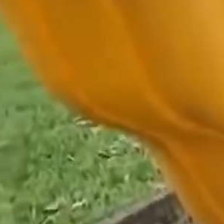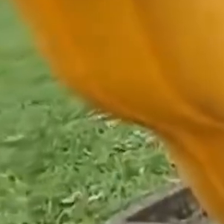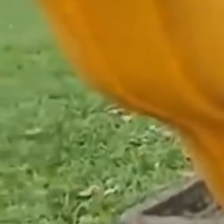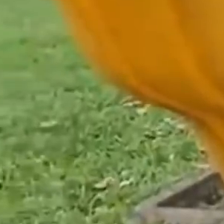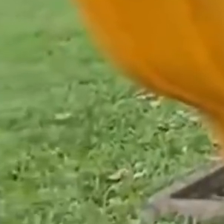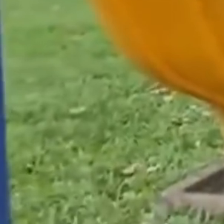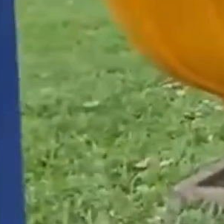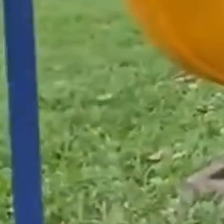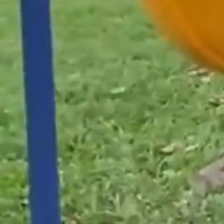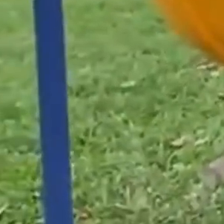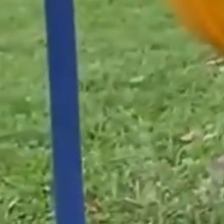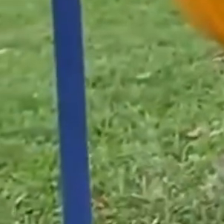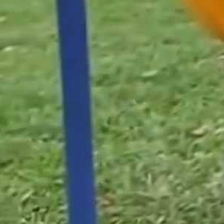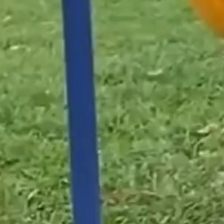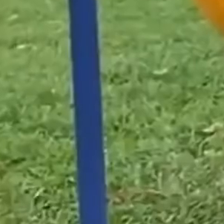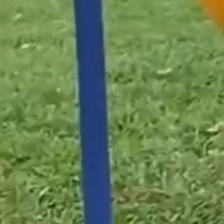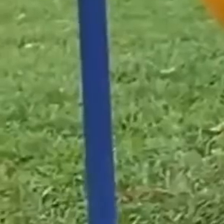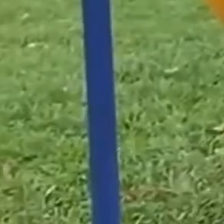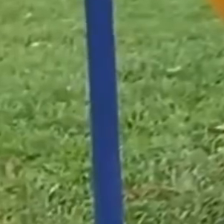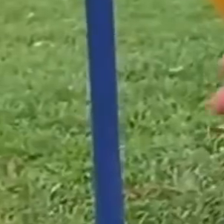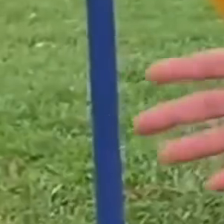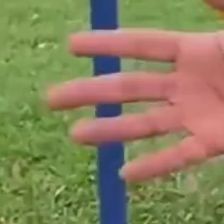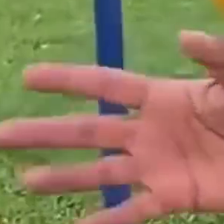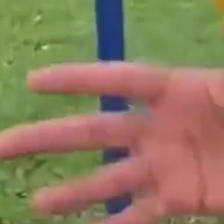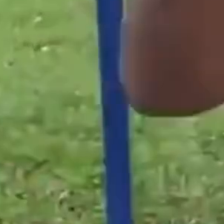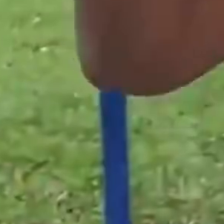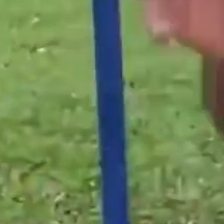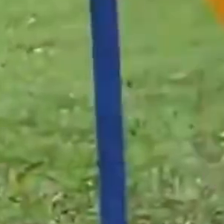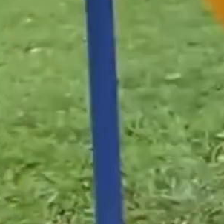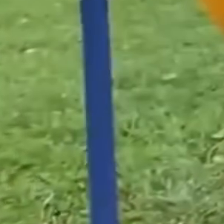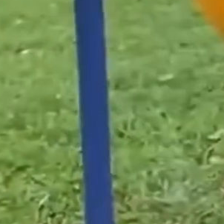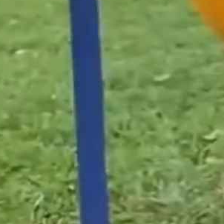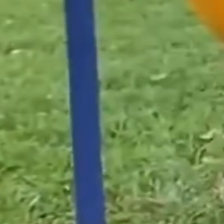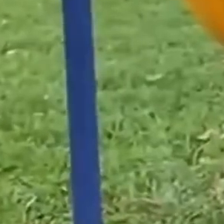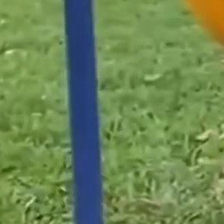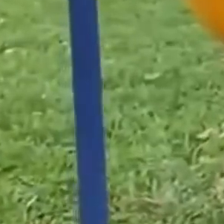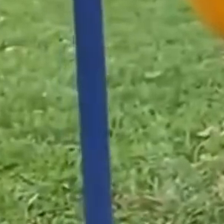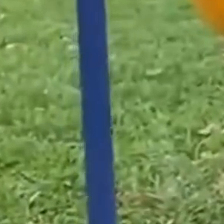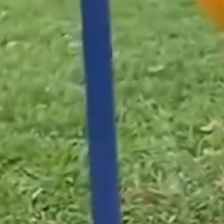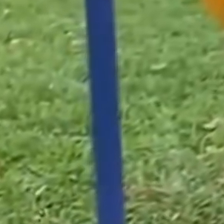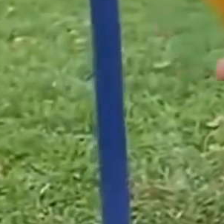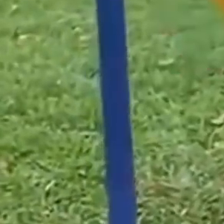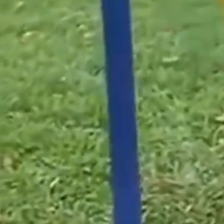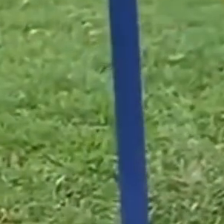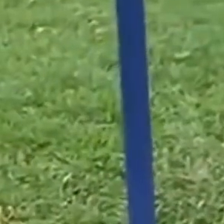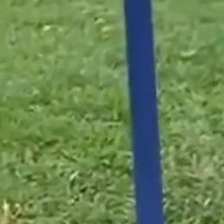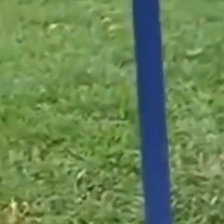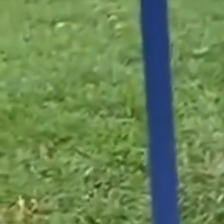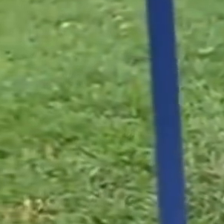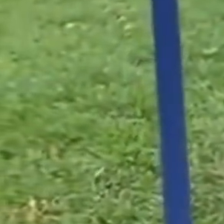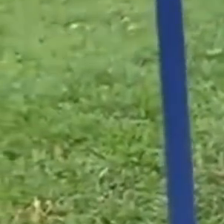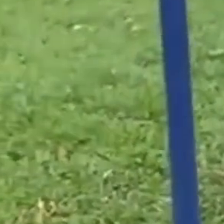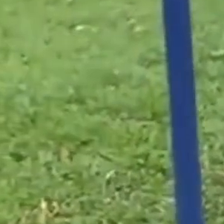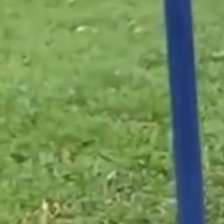Hey, yo, your boy Tim here again. This time we came to a public park just to ask, what is